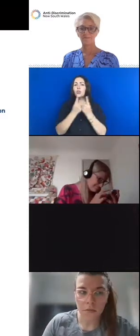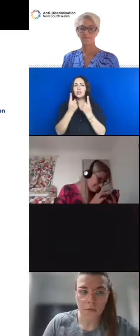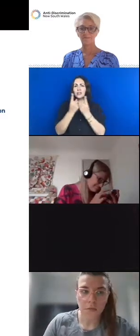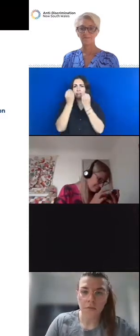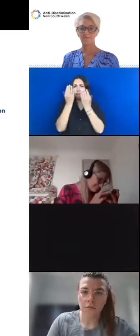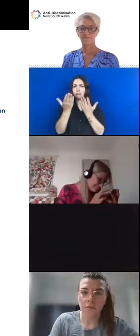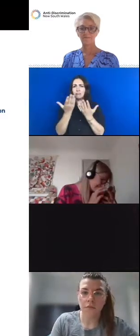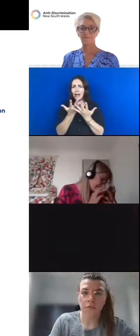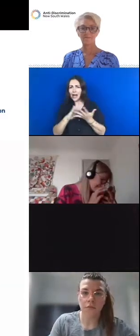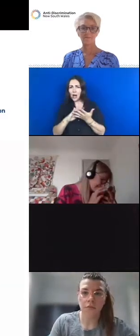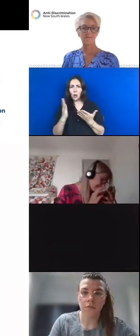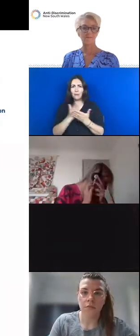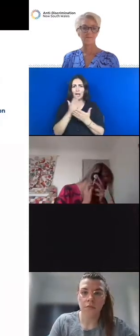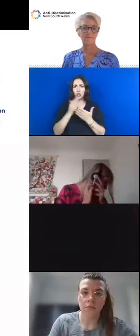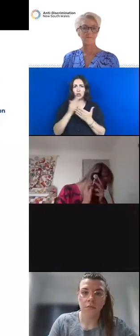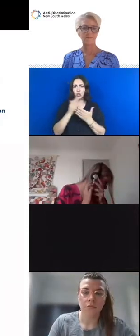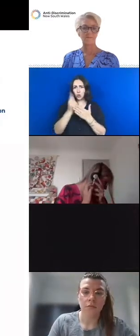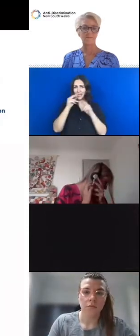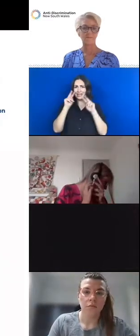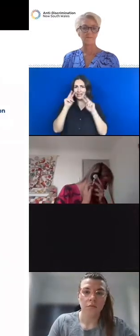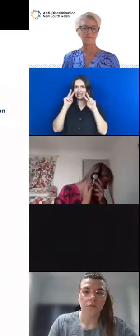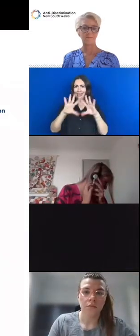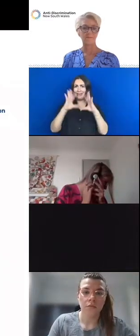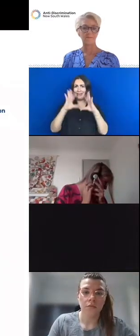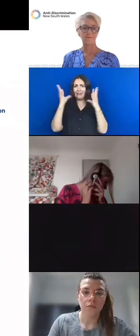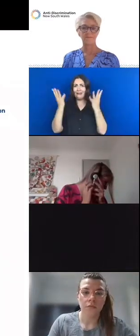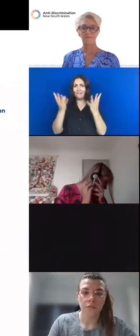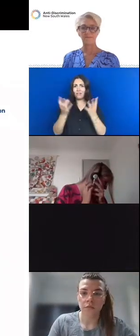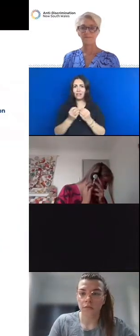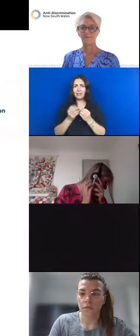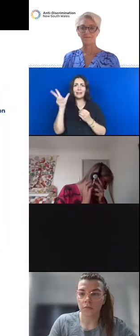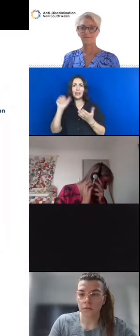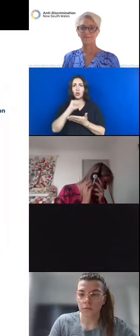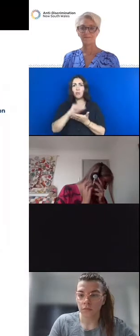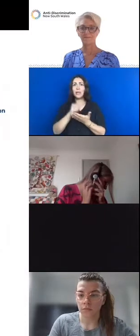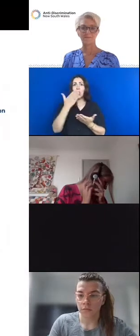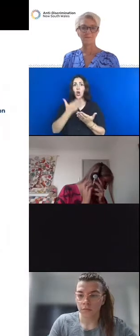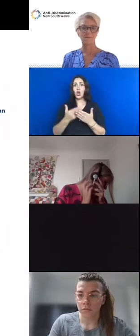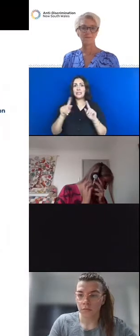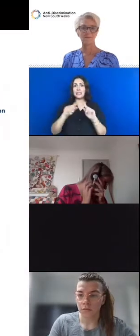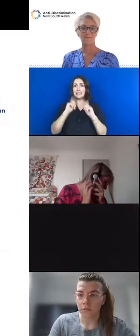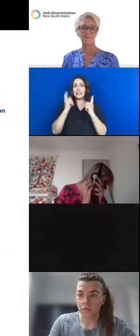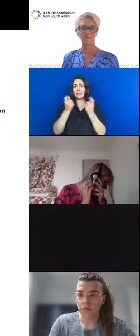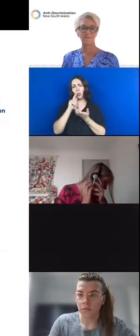how Microsoft Teams works and that might improve your experience of the webinar.